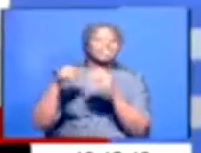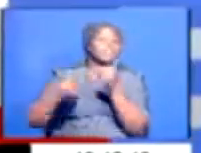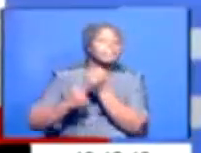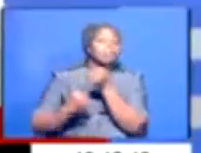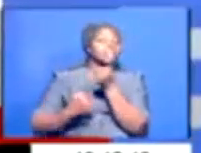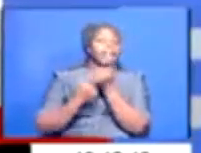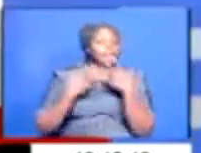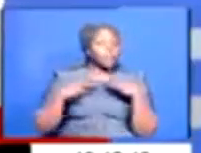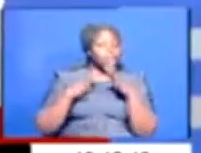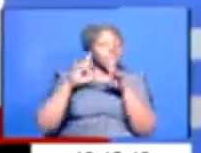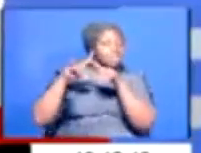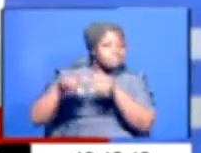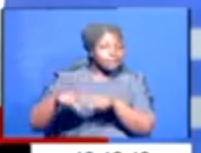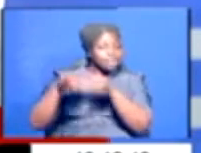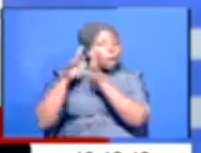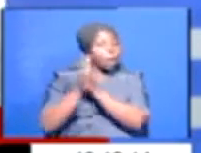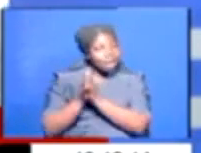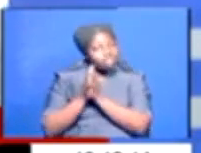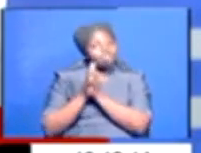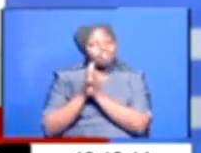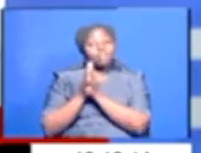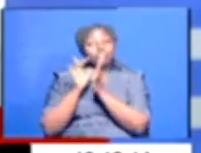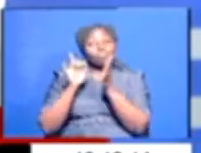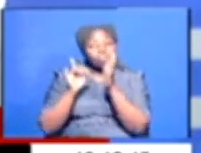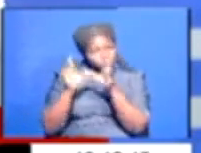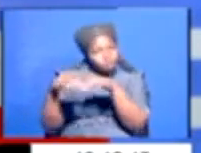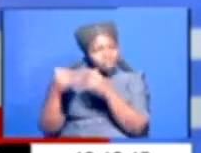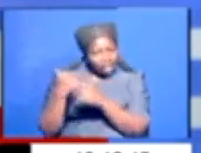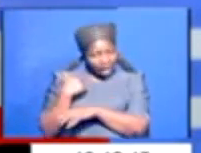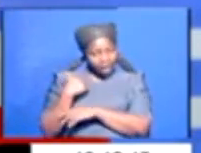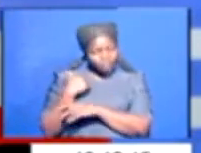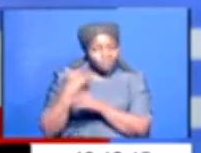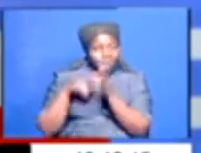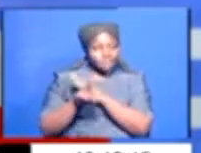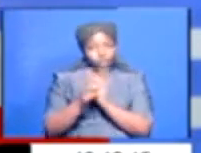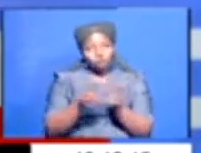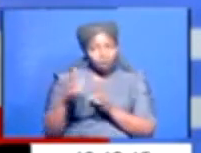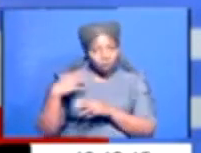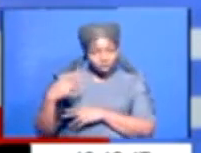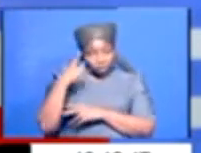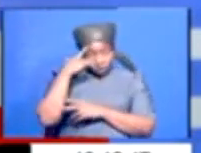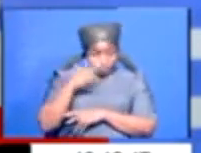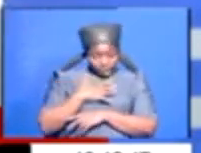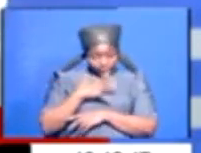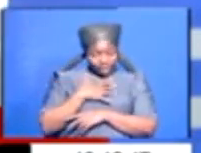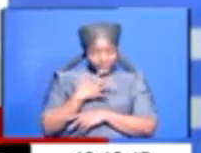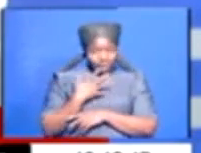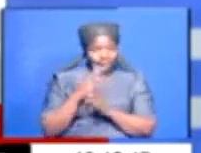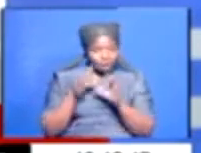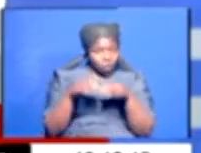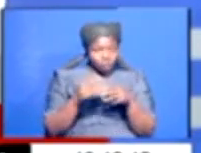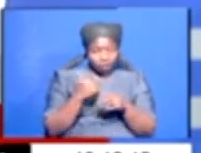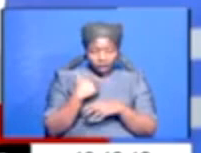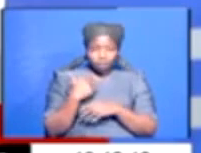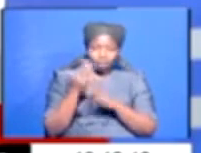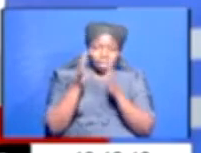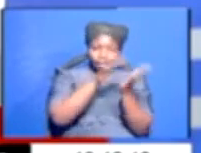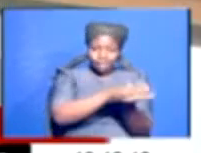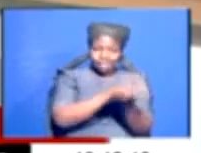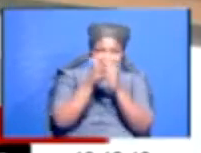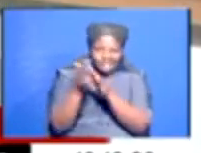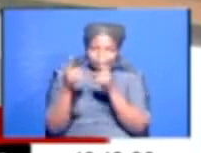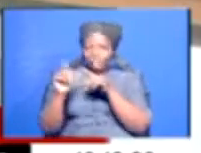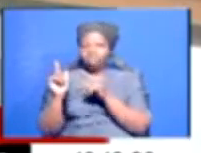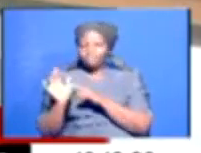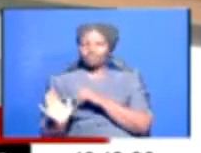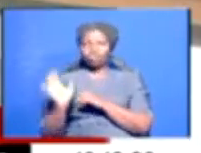So for my class, I only have discus, but there is no short put. Yeah. That's why I was picked in discus, but not short put. Yeah. And